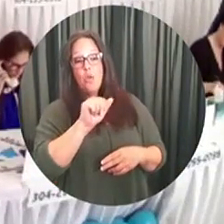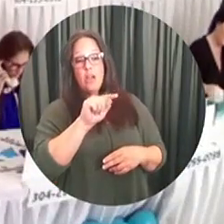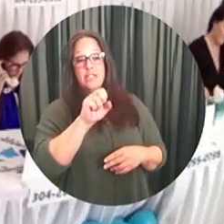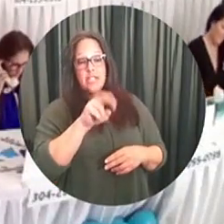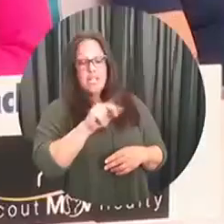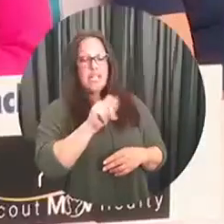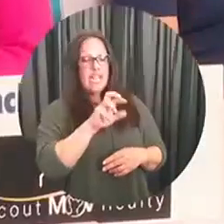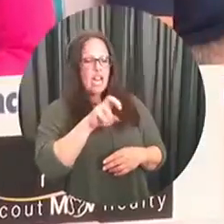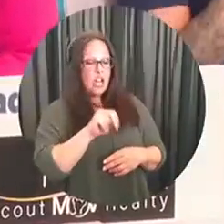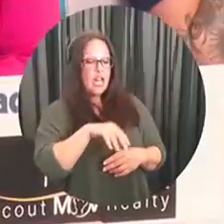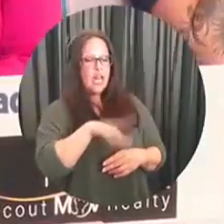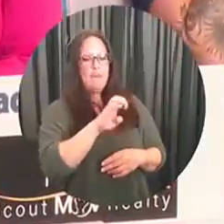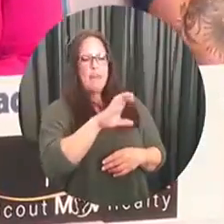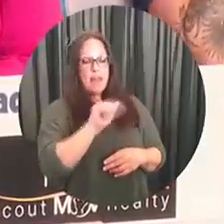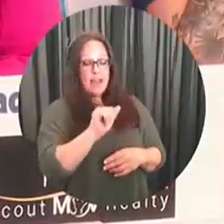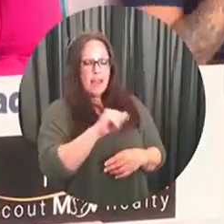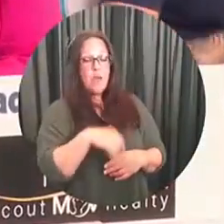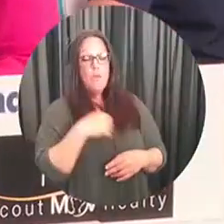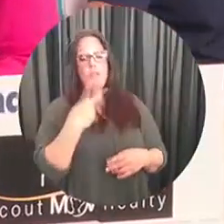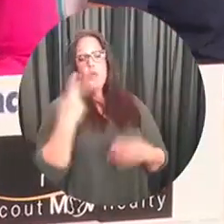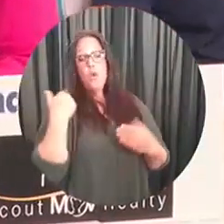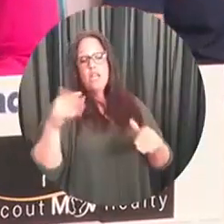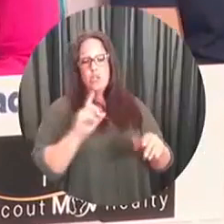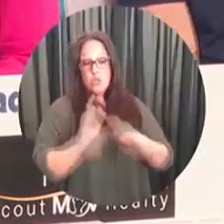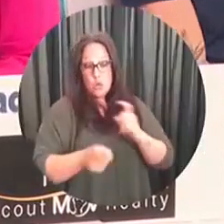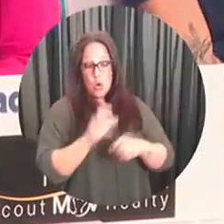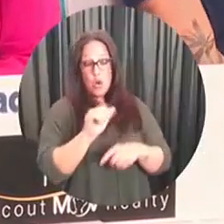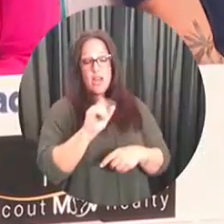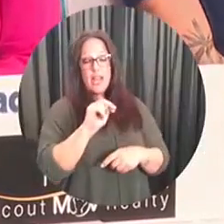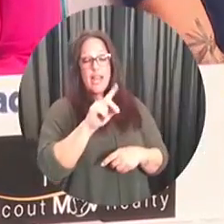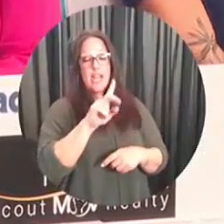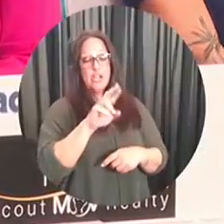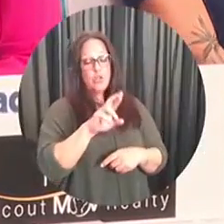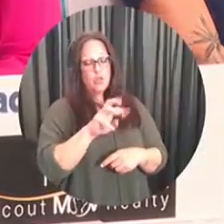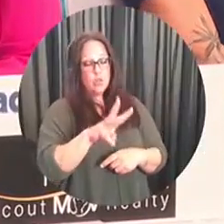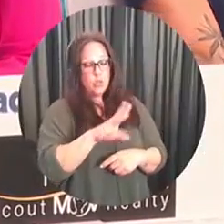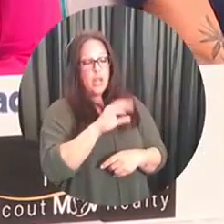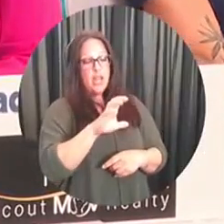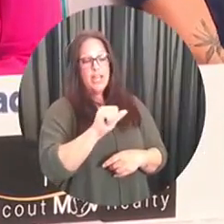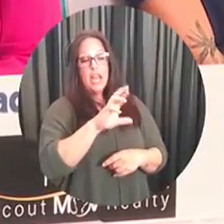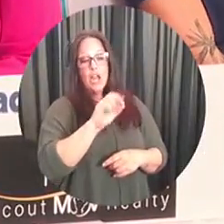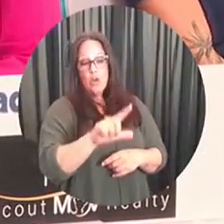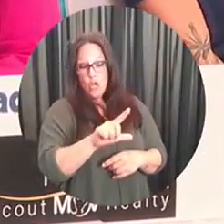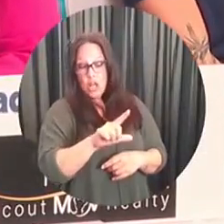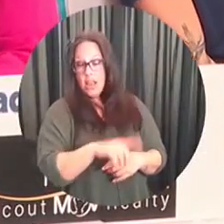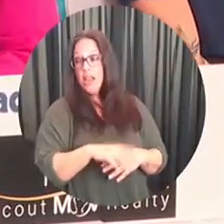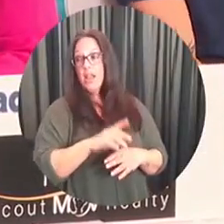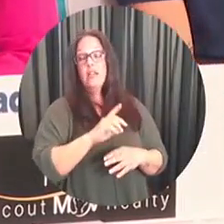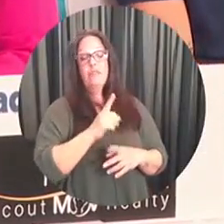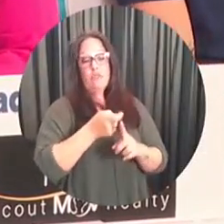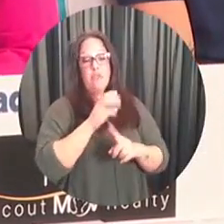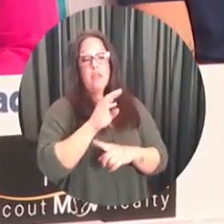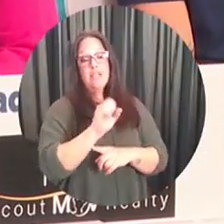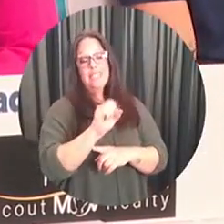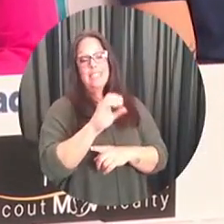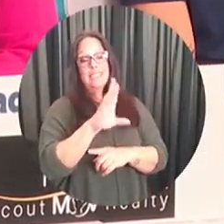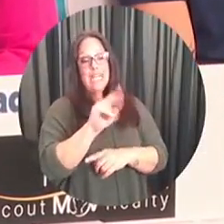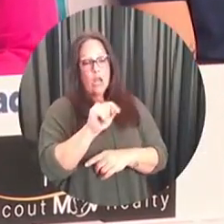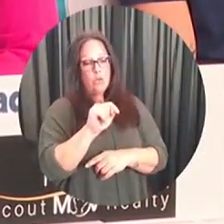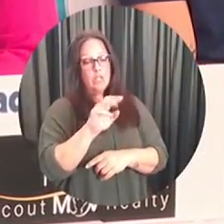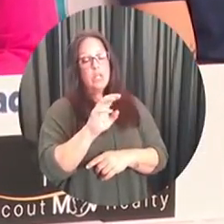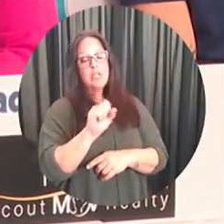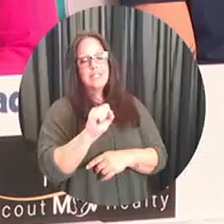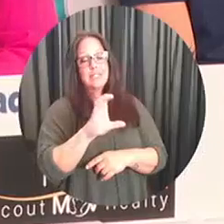Hall. We have two angel donors, Andrew with Scout MOV, and Carol Hildebrand, broker of Scout MOV, our angel donors. Robin